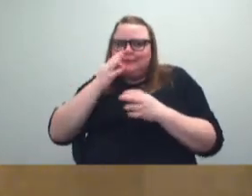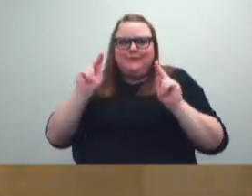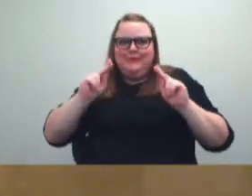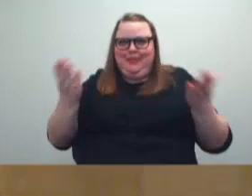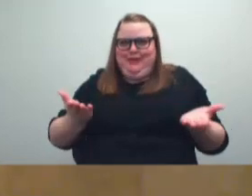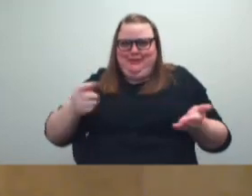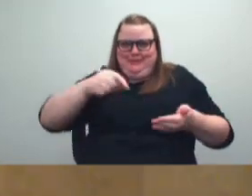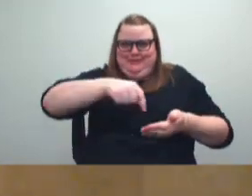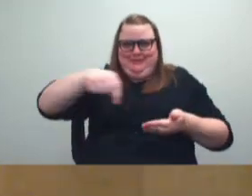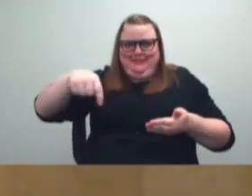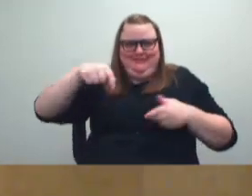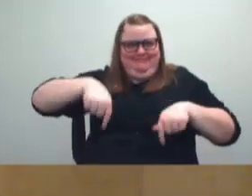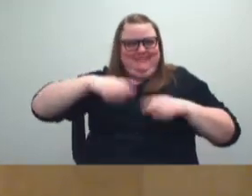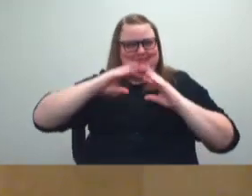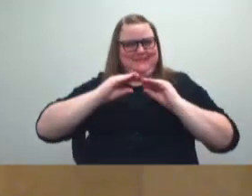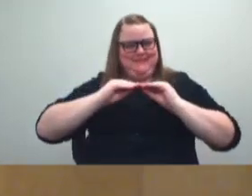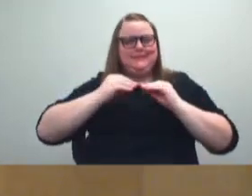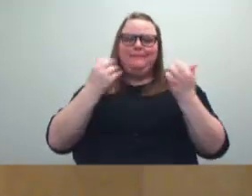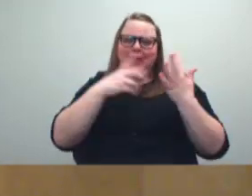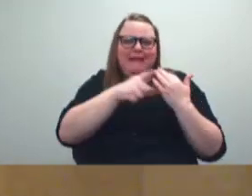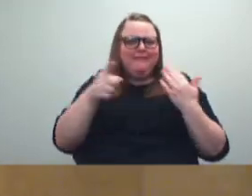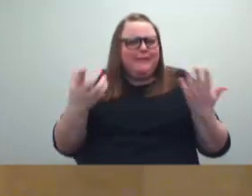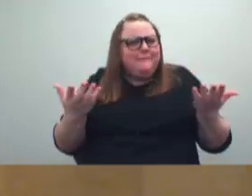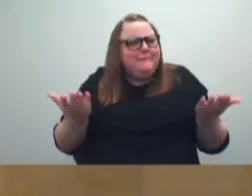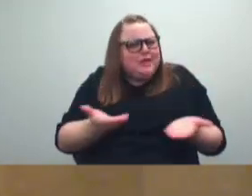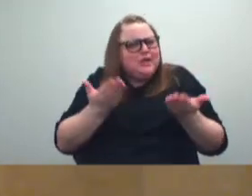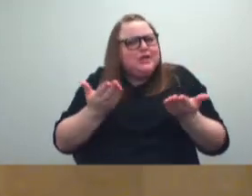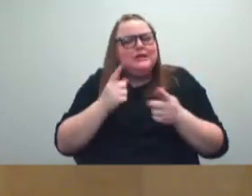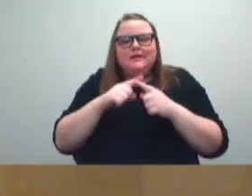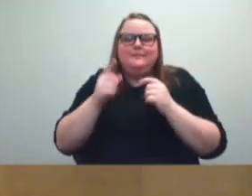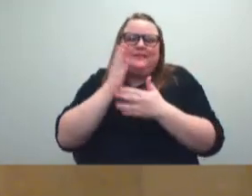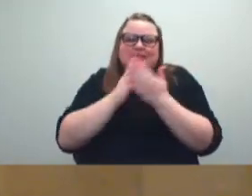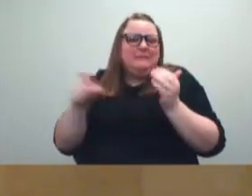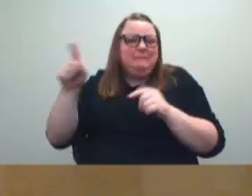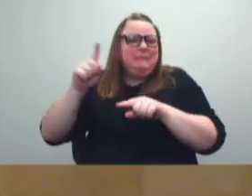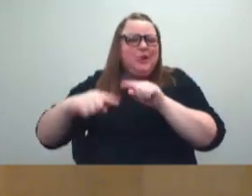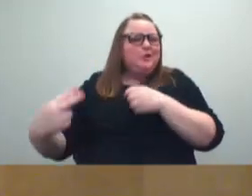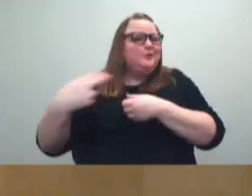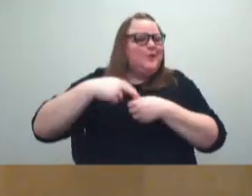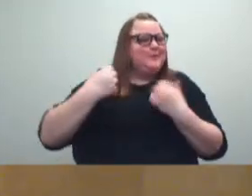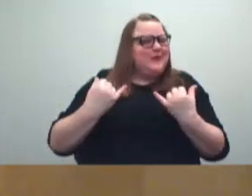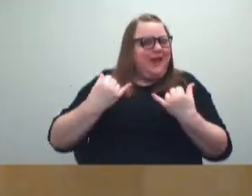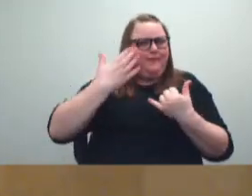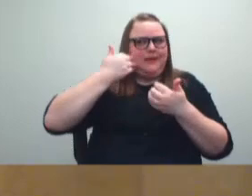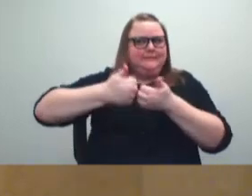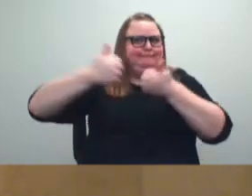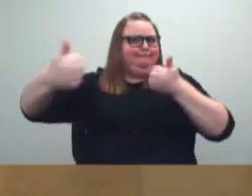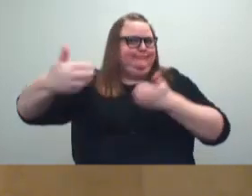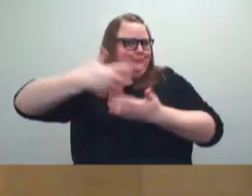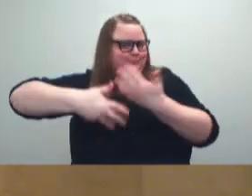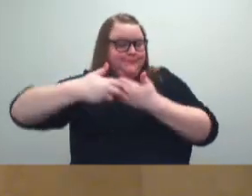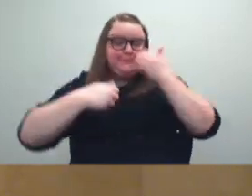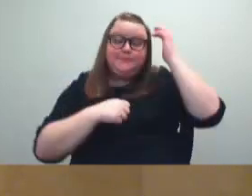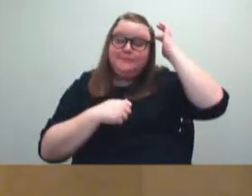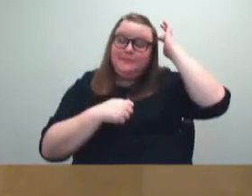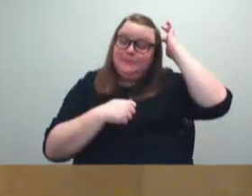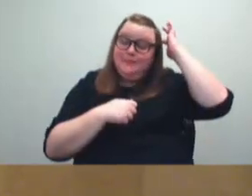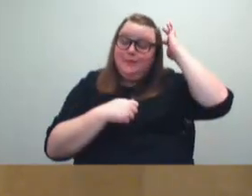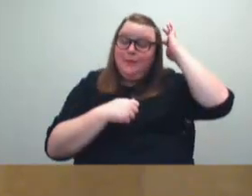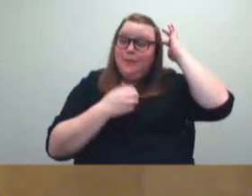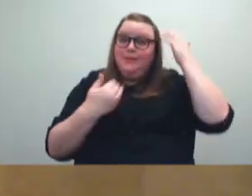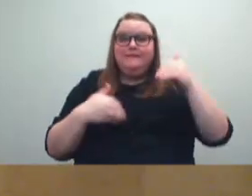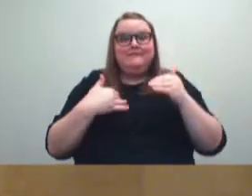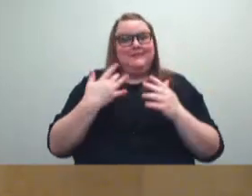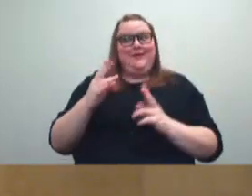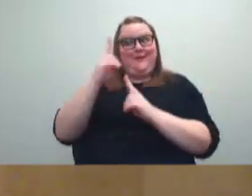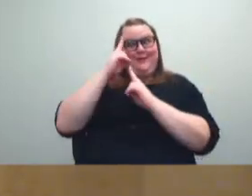truthfully, some of them couldn't be here today because of our distancing. And so it's just been an honor to be a part of that. I think one of the most important keys to